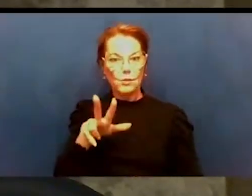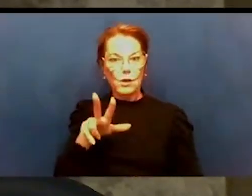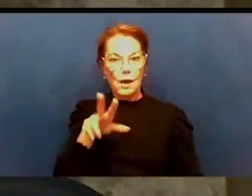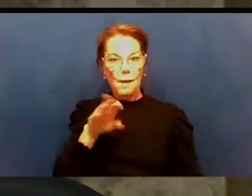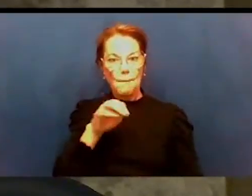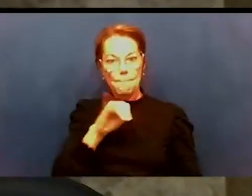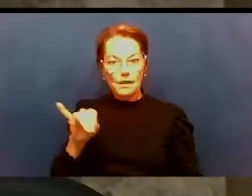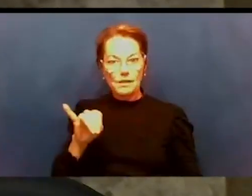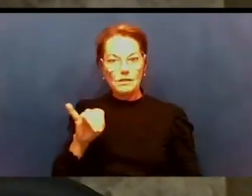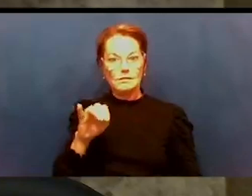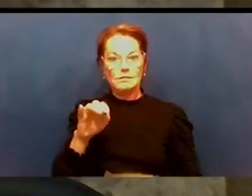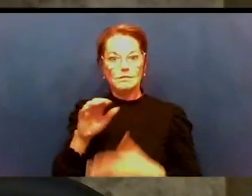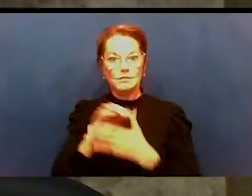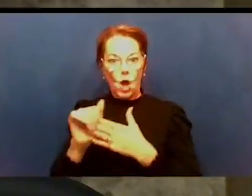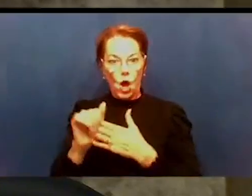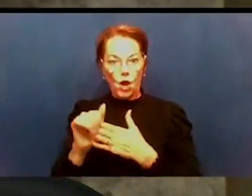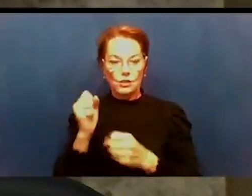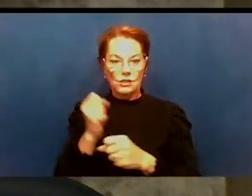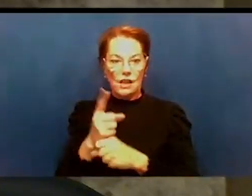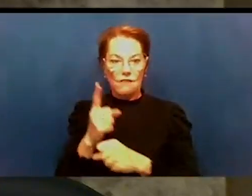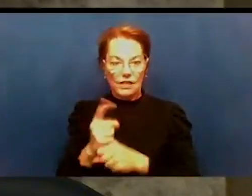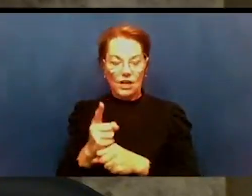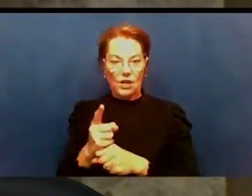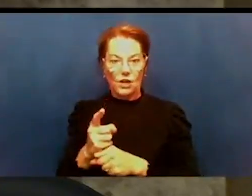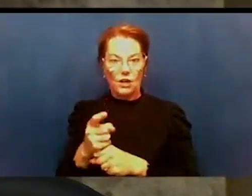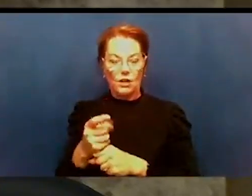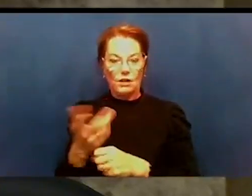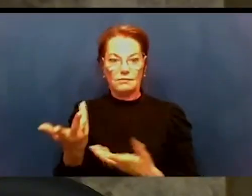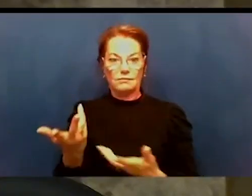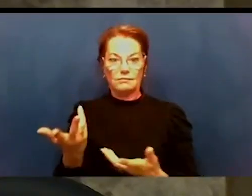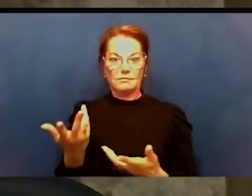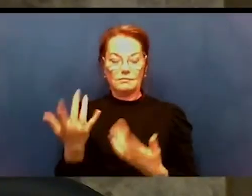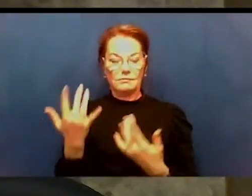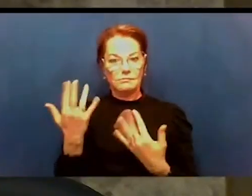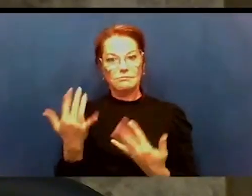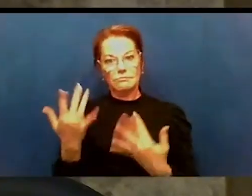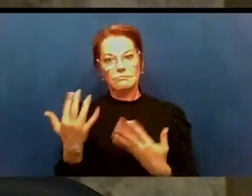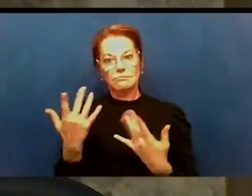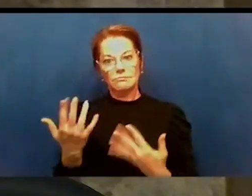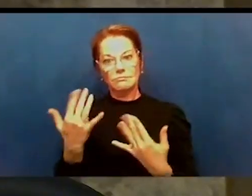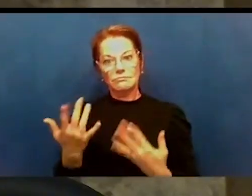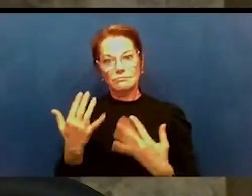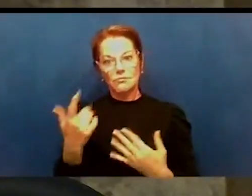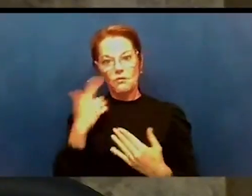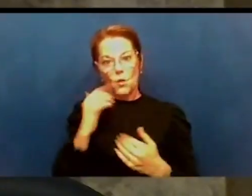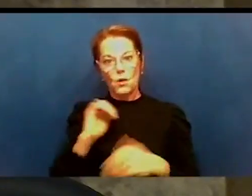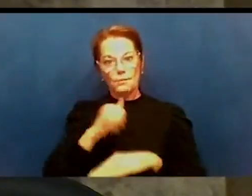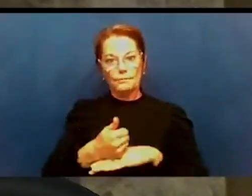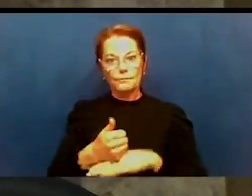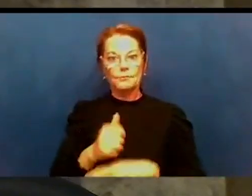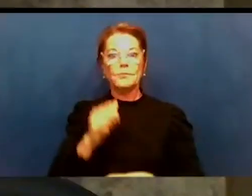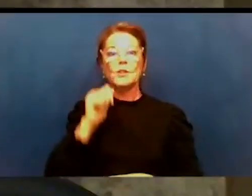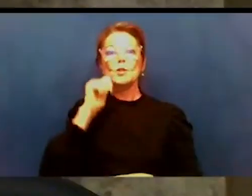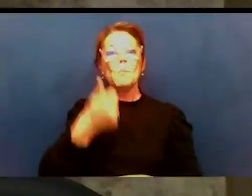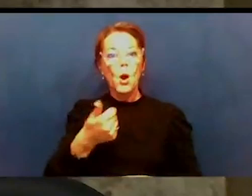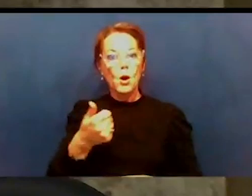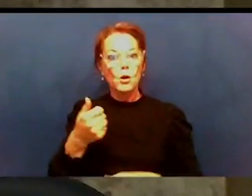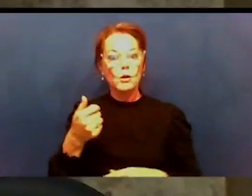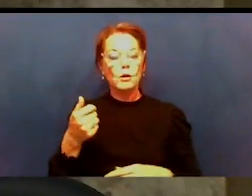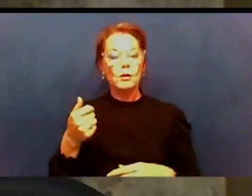having this back payment and the implementation. Tomorrow is the anniversary of